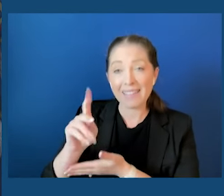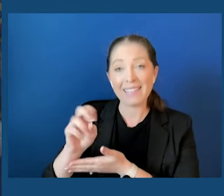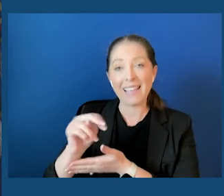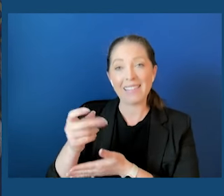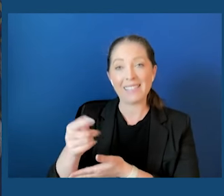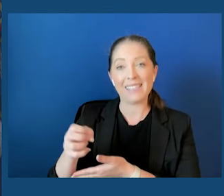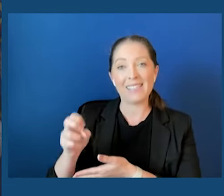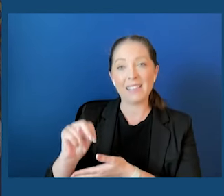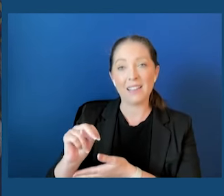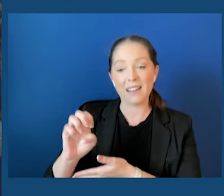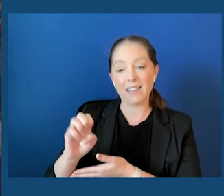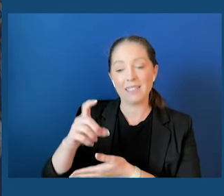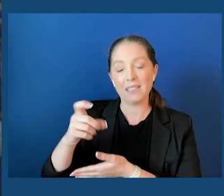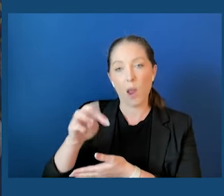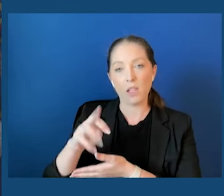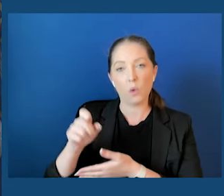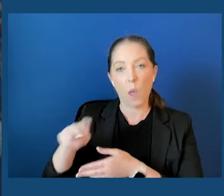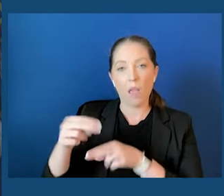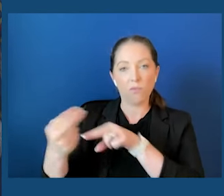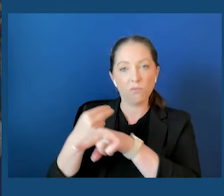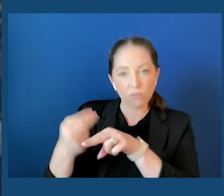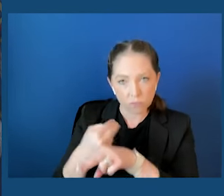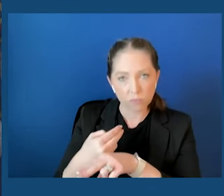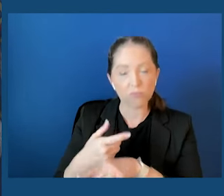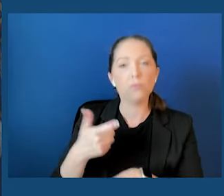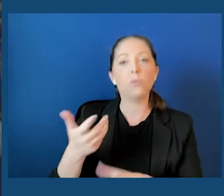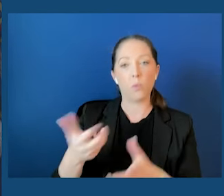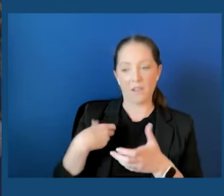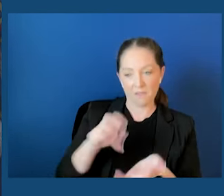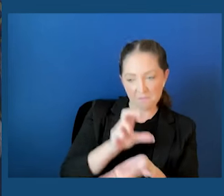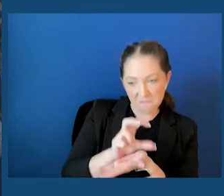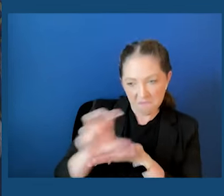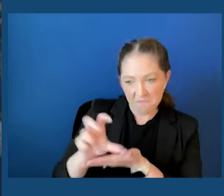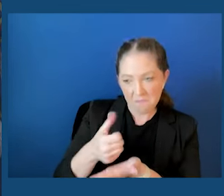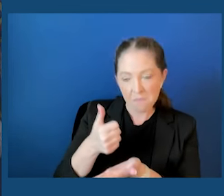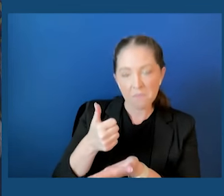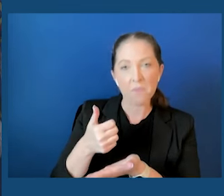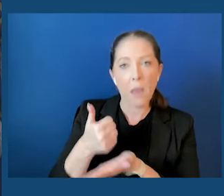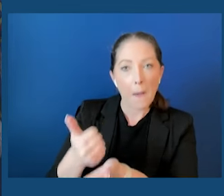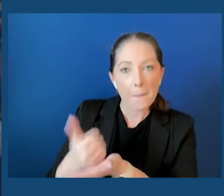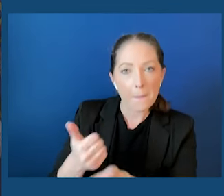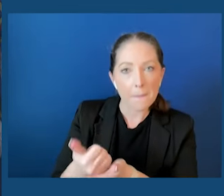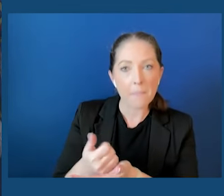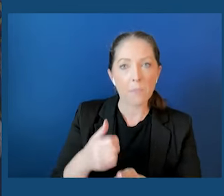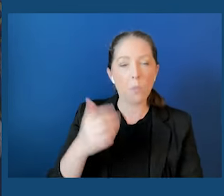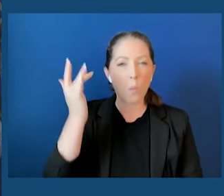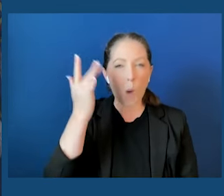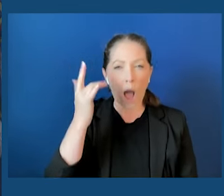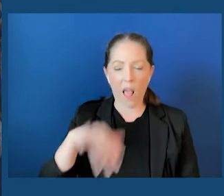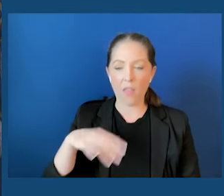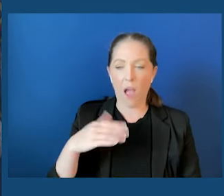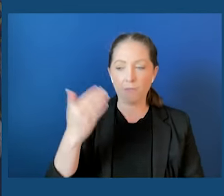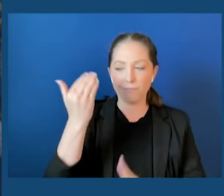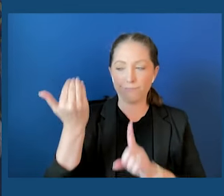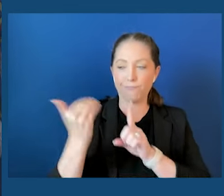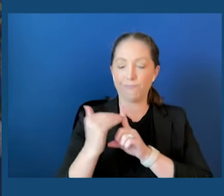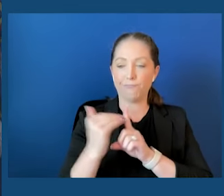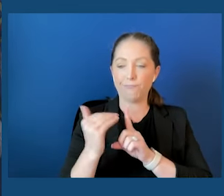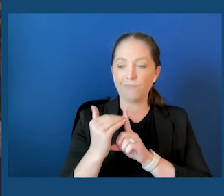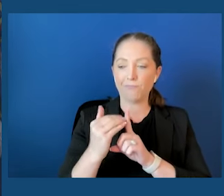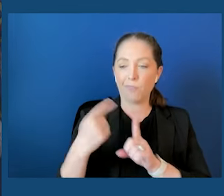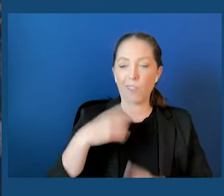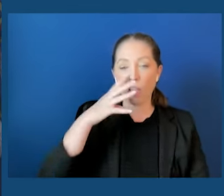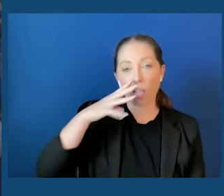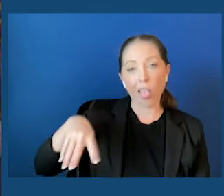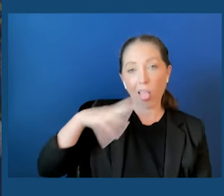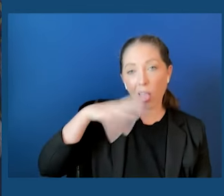reminder of racism that has manifested itself even in our infrastructure because people didn't care.